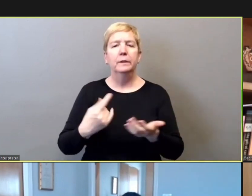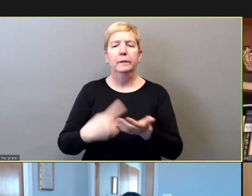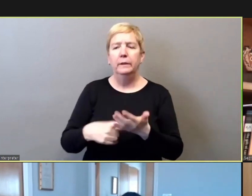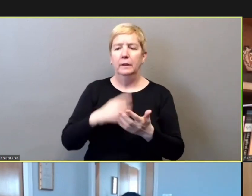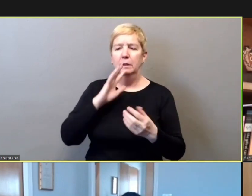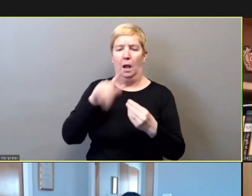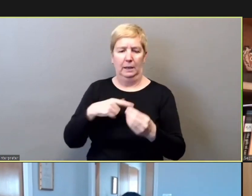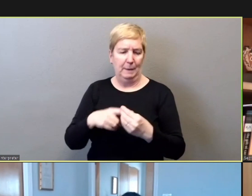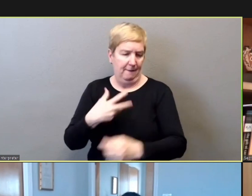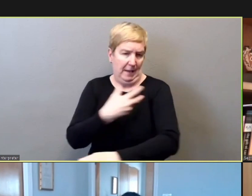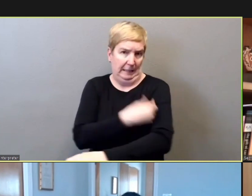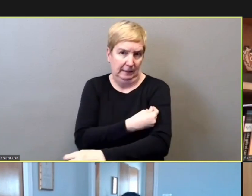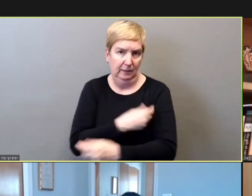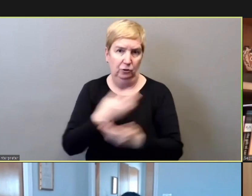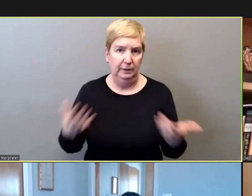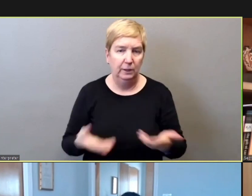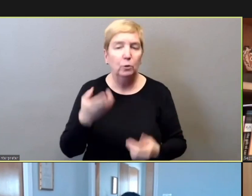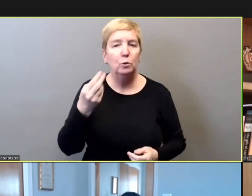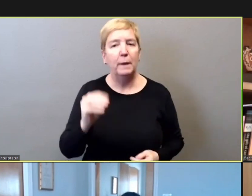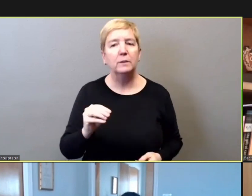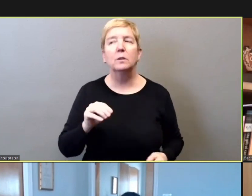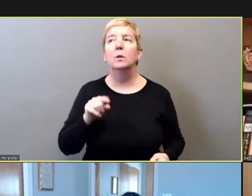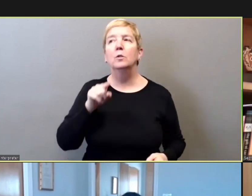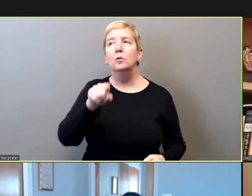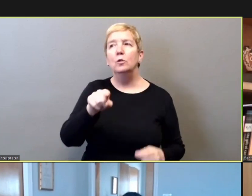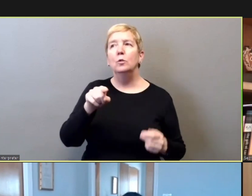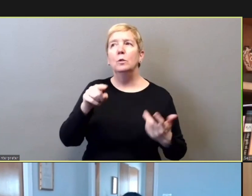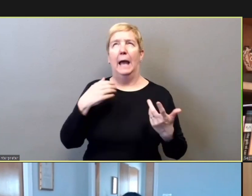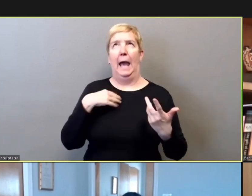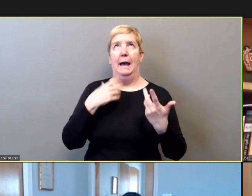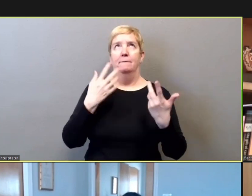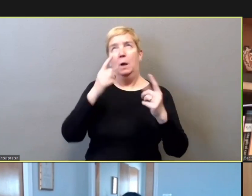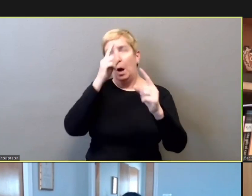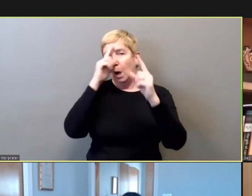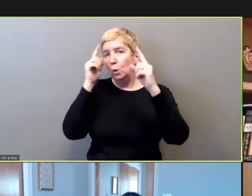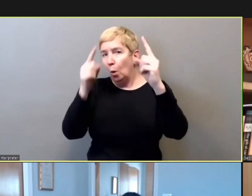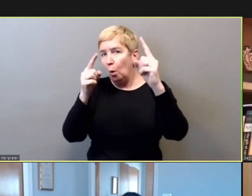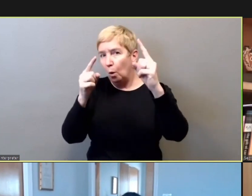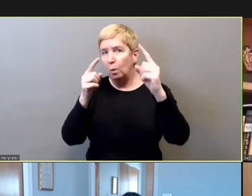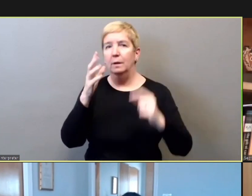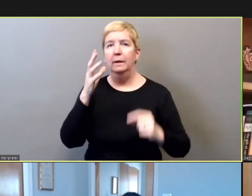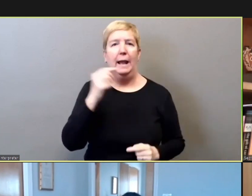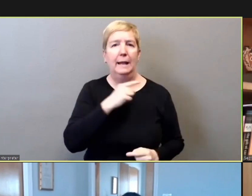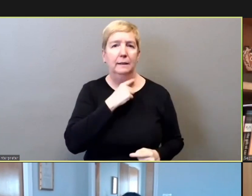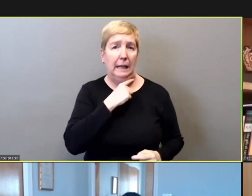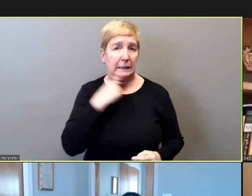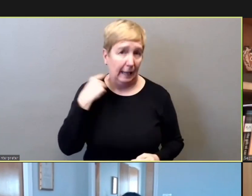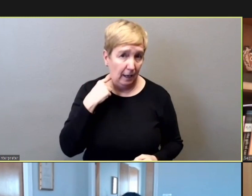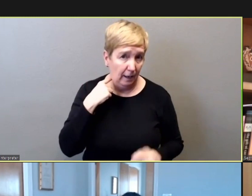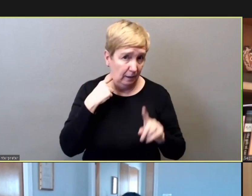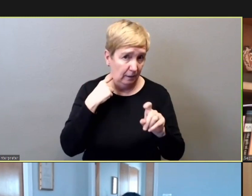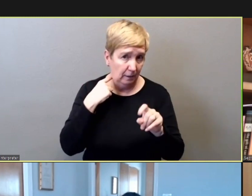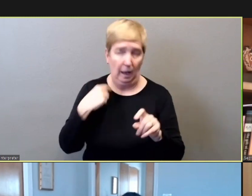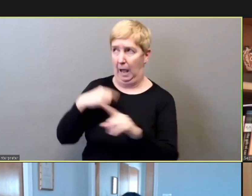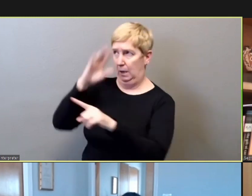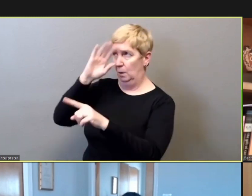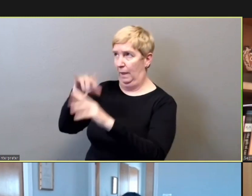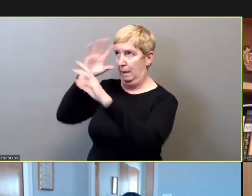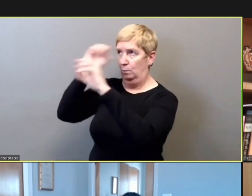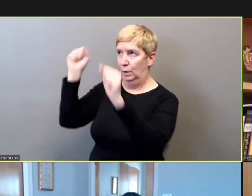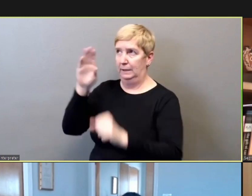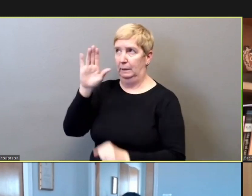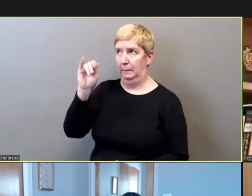in New Mexico, do you have a goal and a time frame of meeting that goal? I know President Biden has pledged to